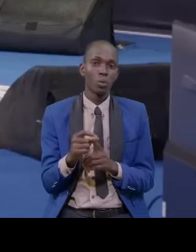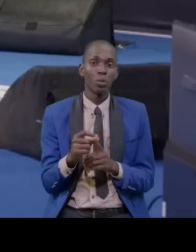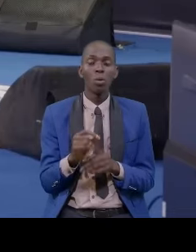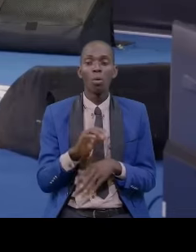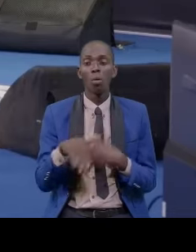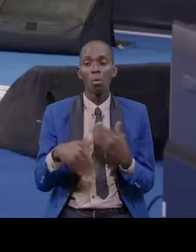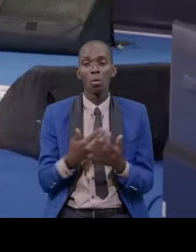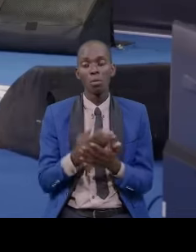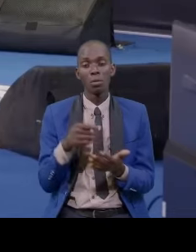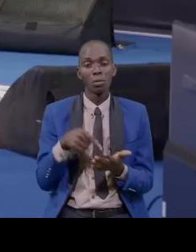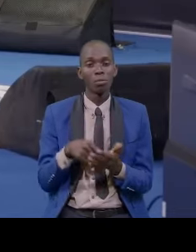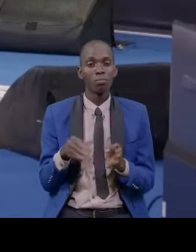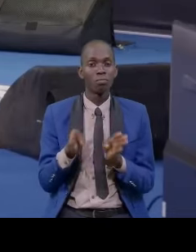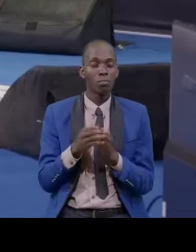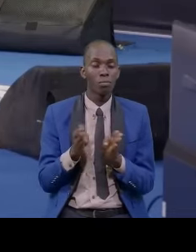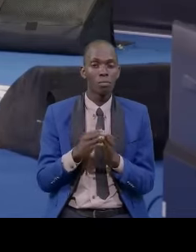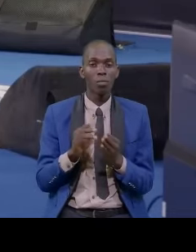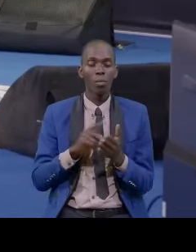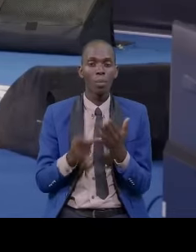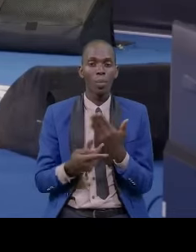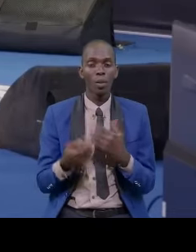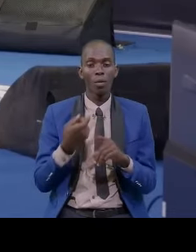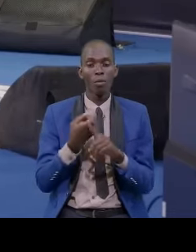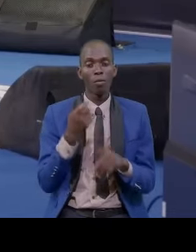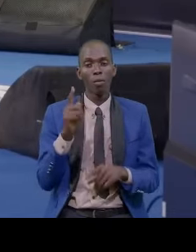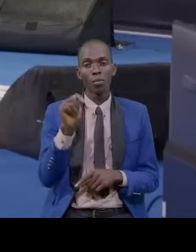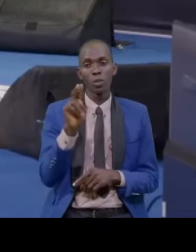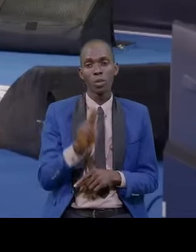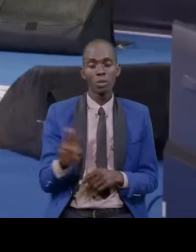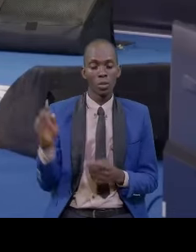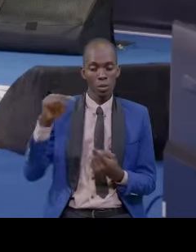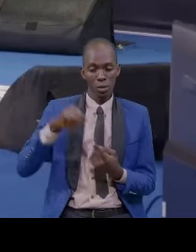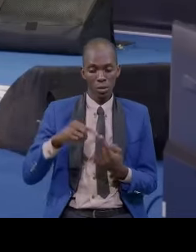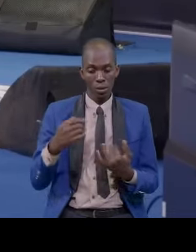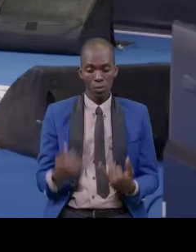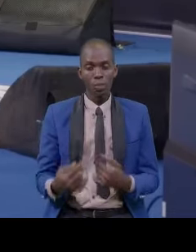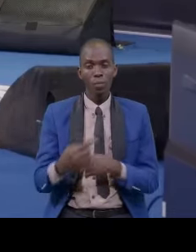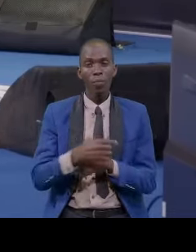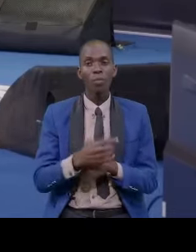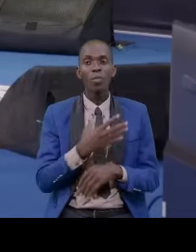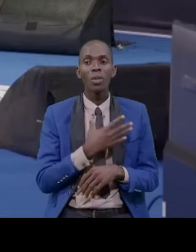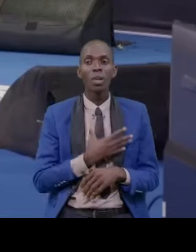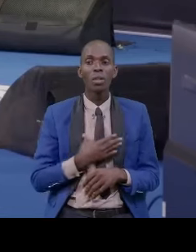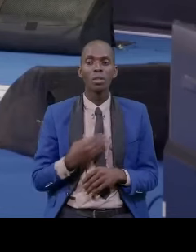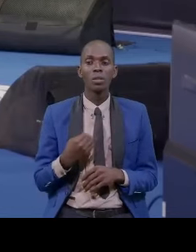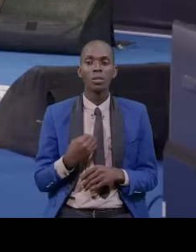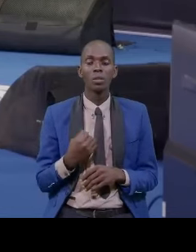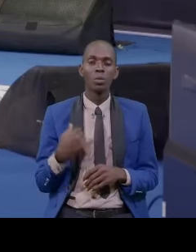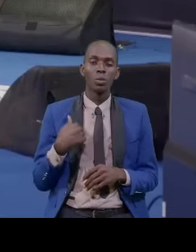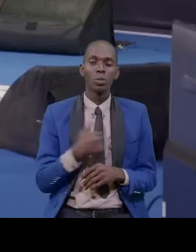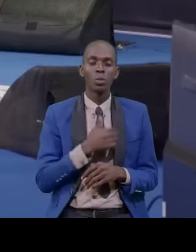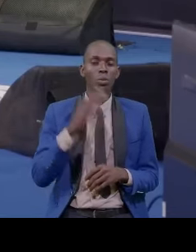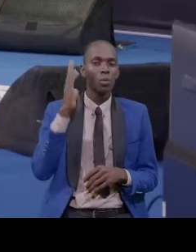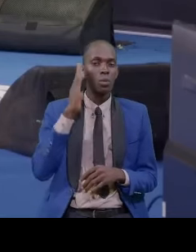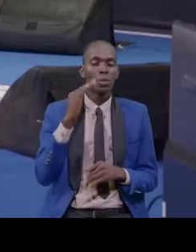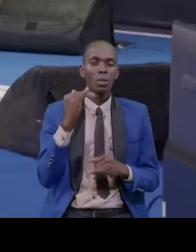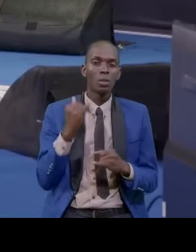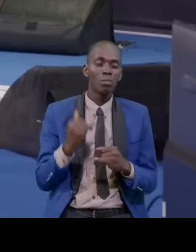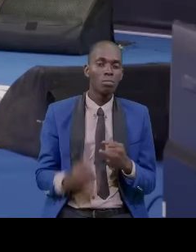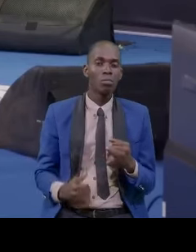from Thursday until today, and we're finalizing and